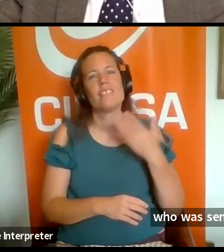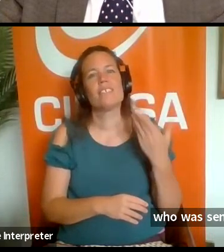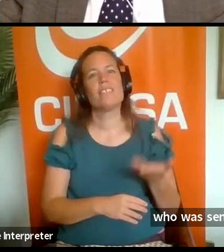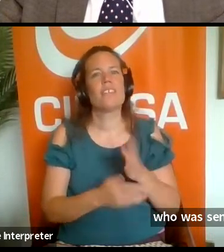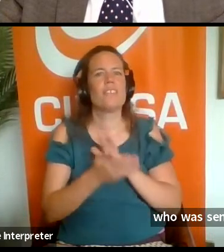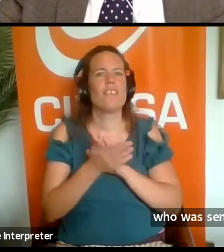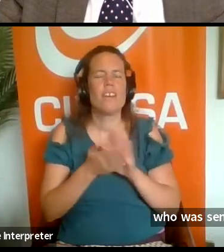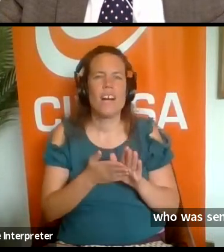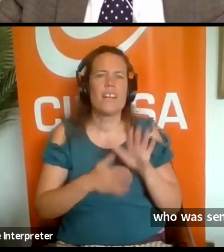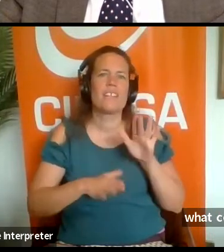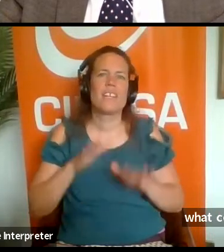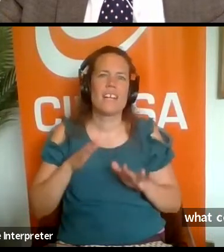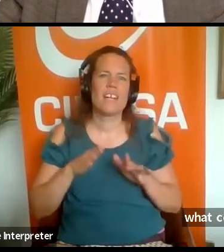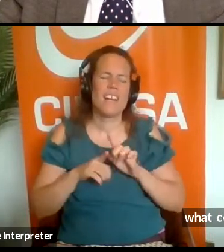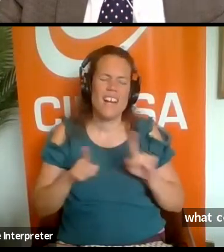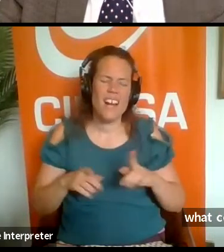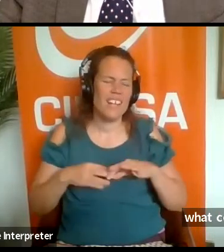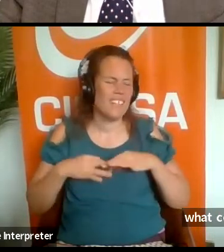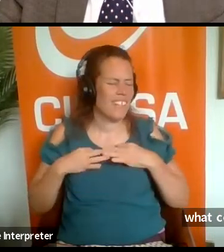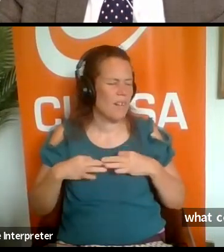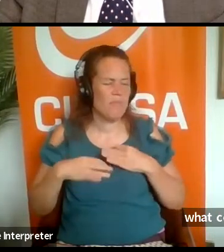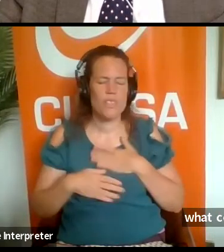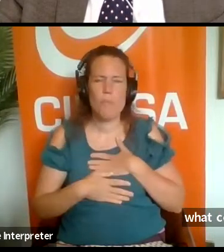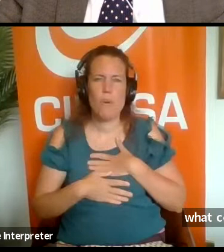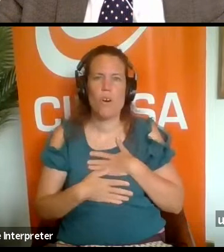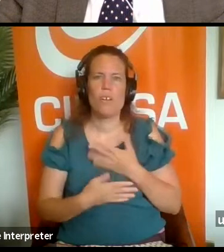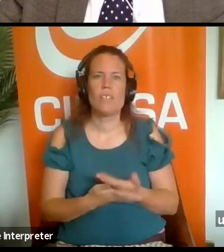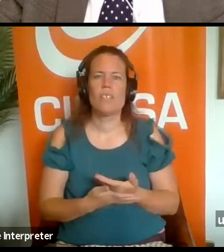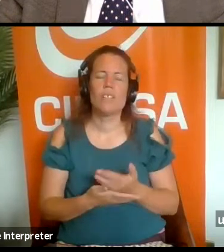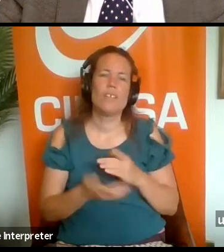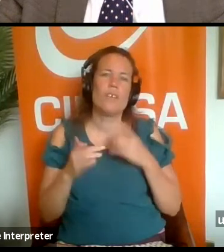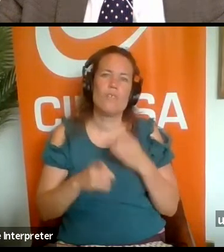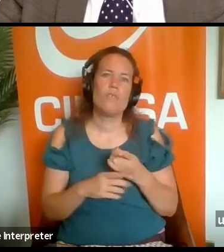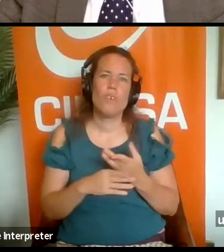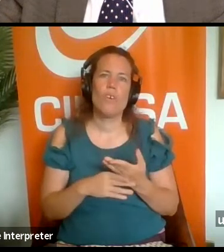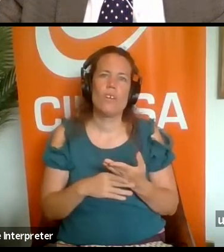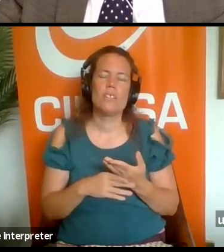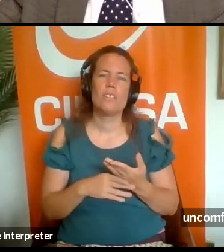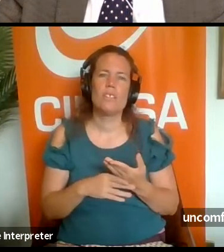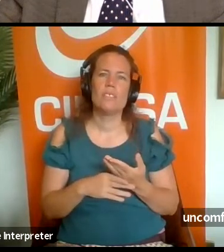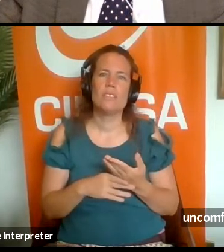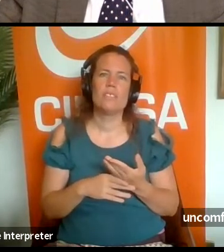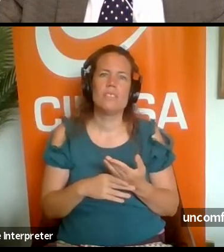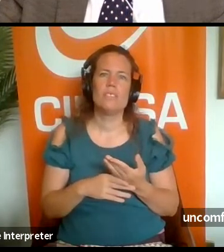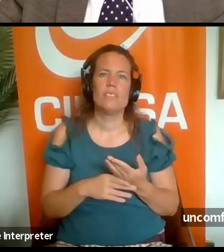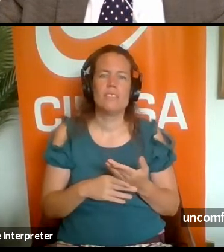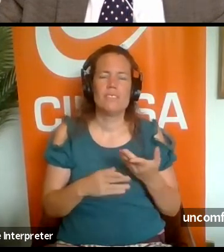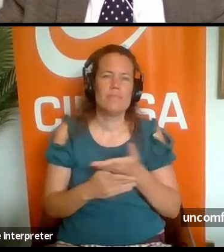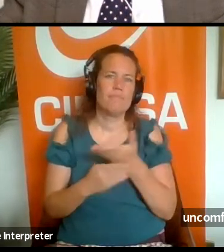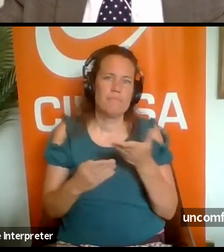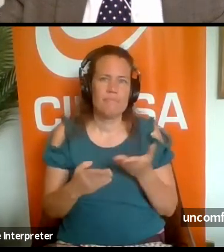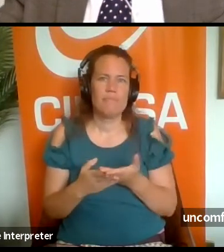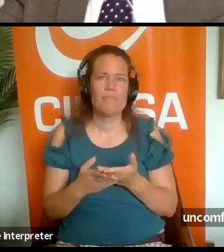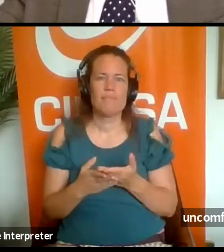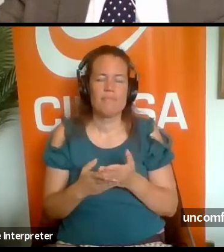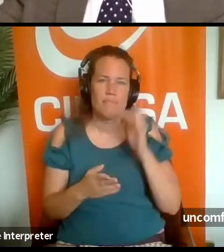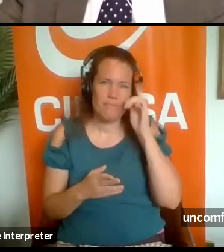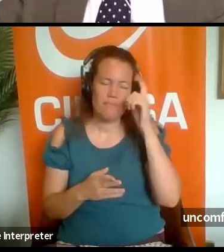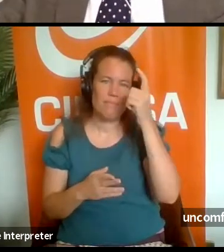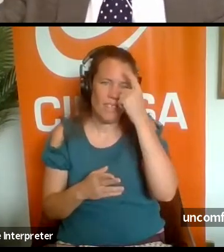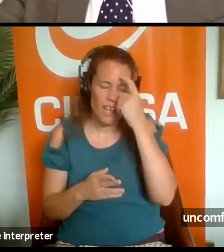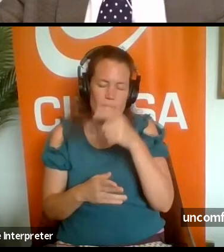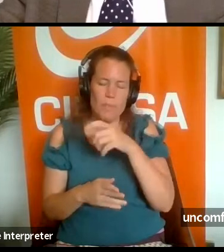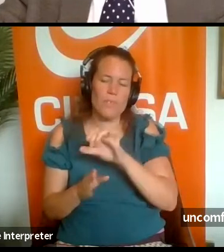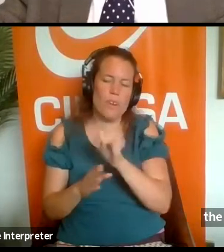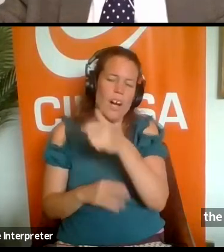uncomfortable for most especially the government or other persons.